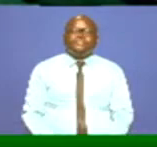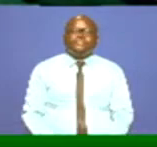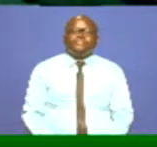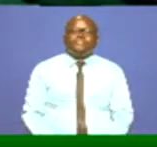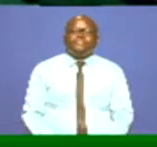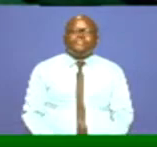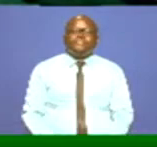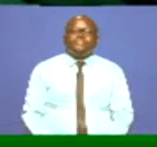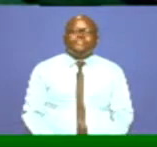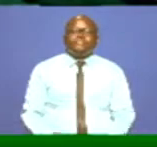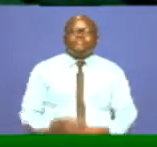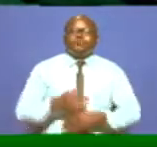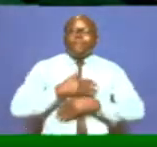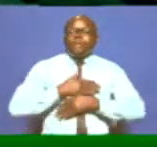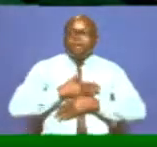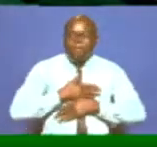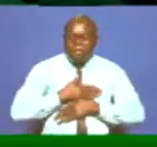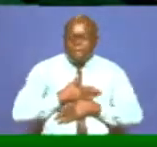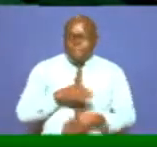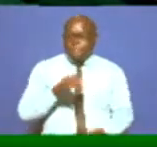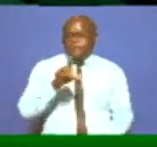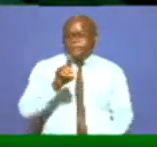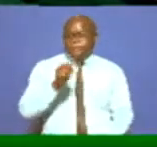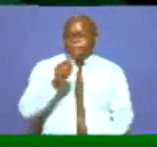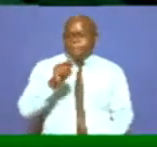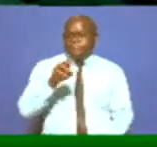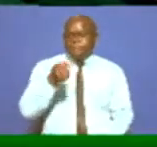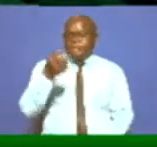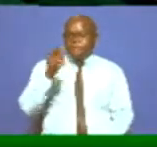Honorable Danson Mwakwomna,